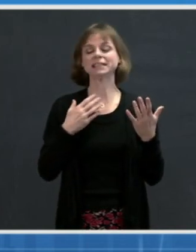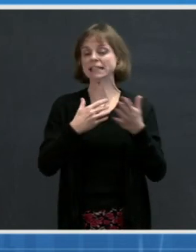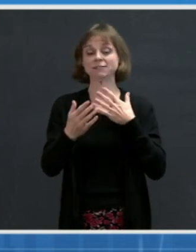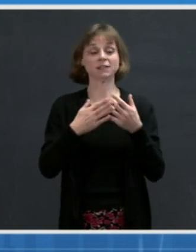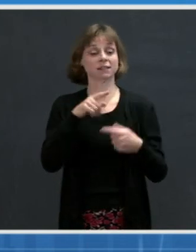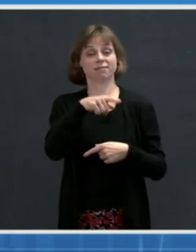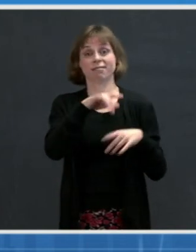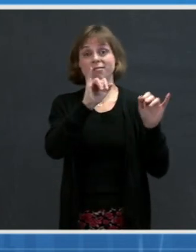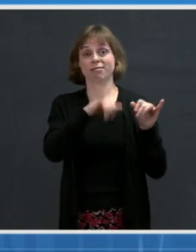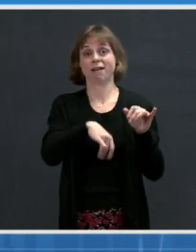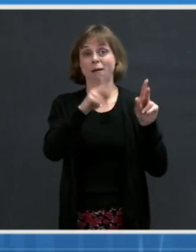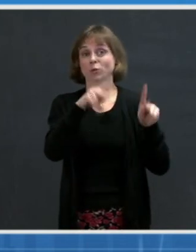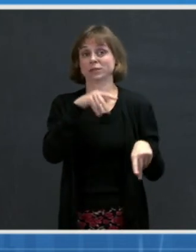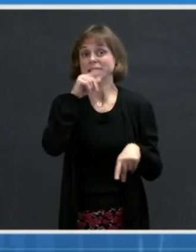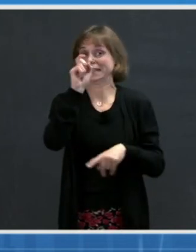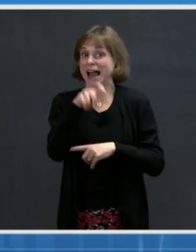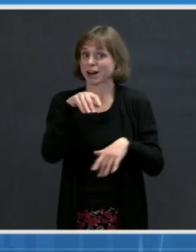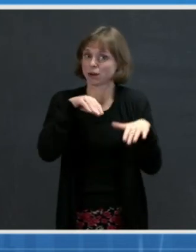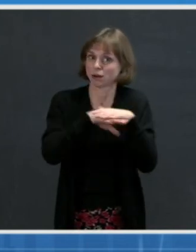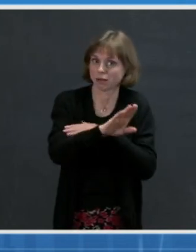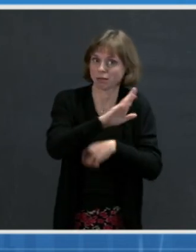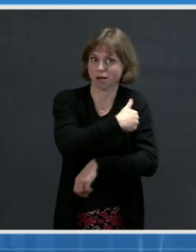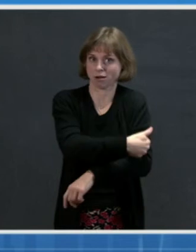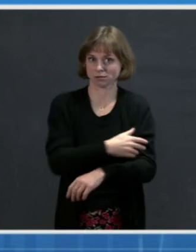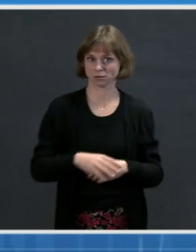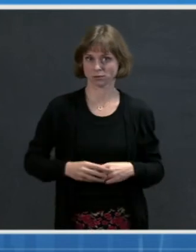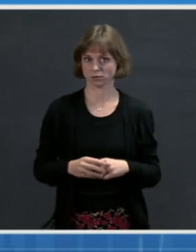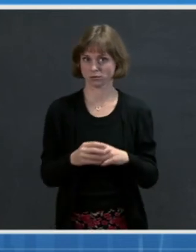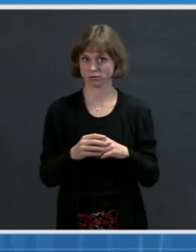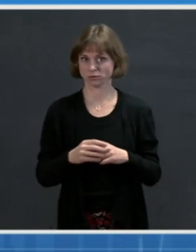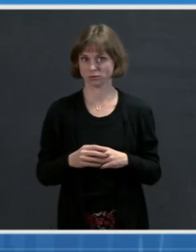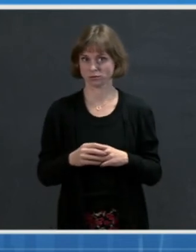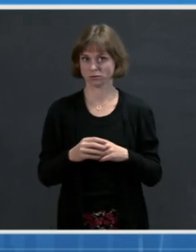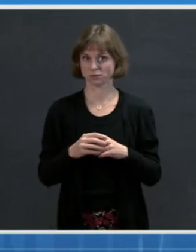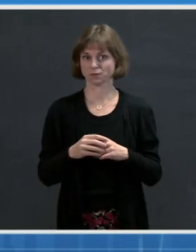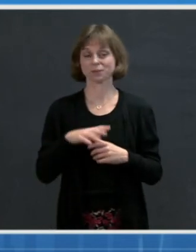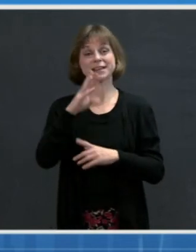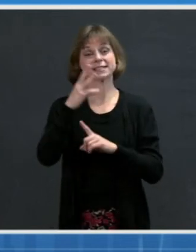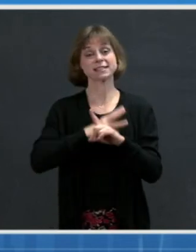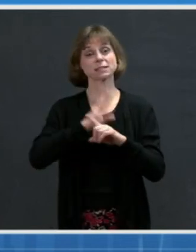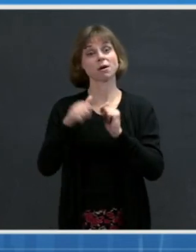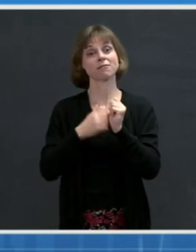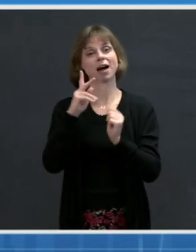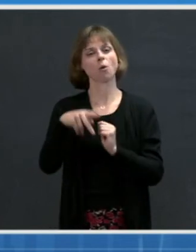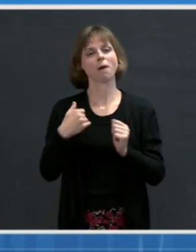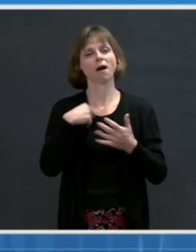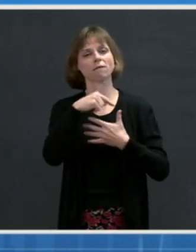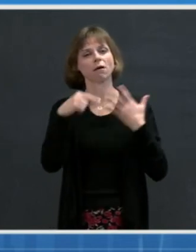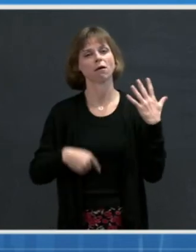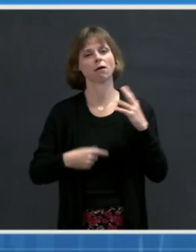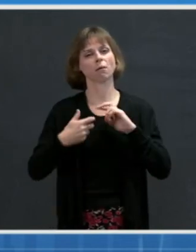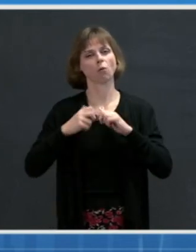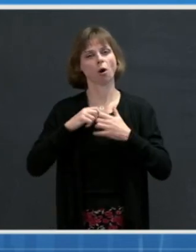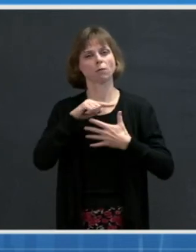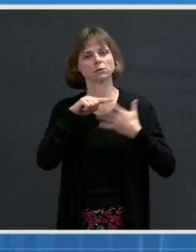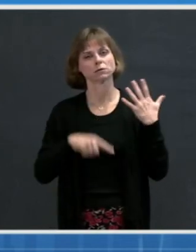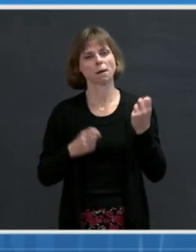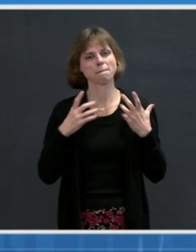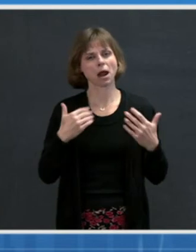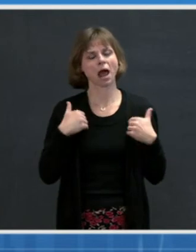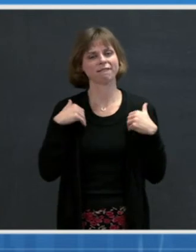hospitalization. The 6-month follow-up showed a variety of signs and symptoms shown here, with many having fatigue